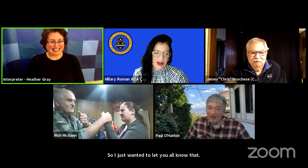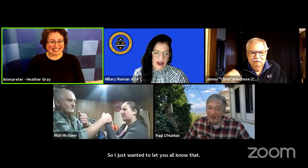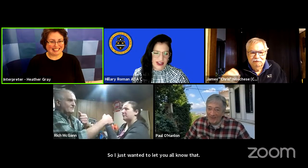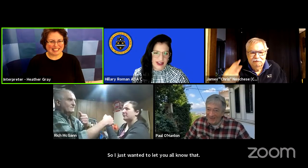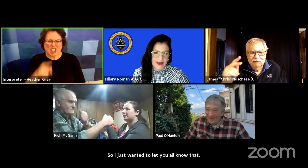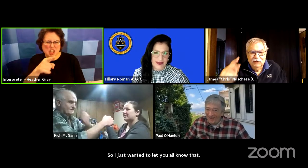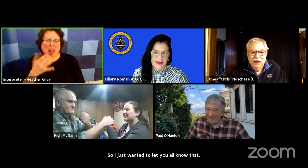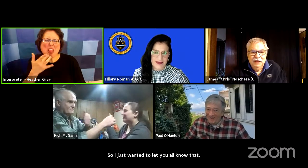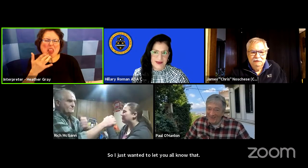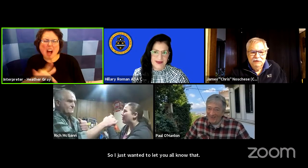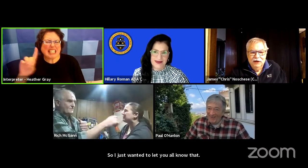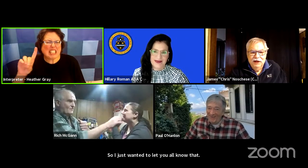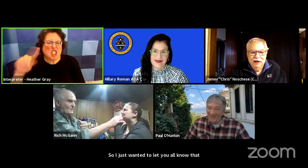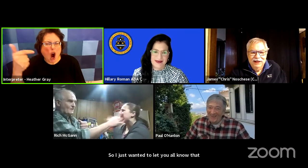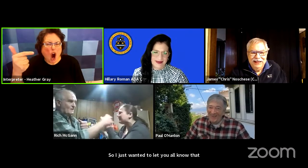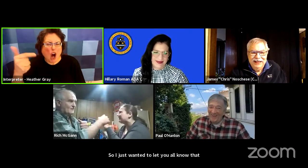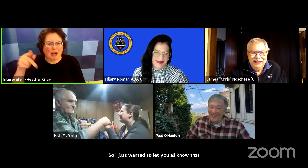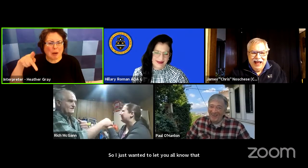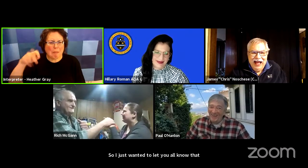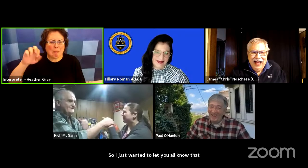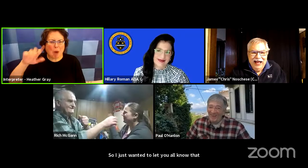Lucky dog.